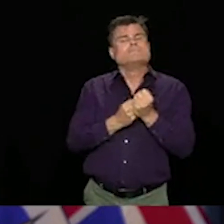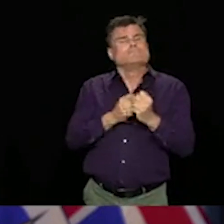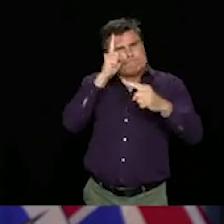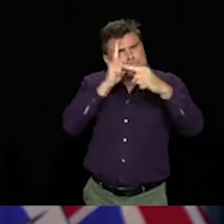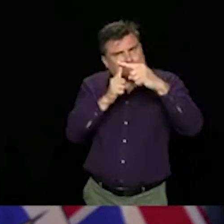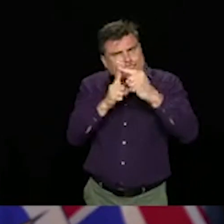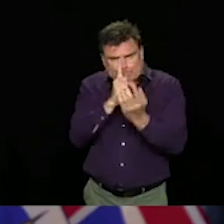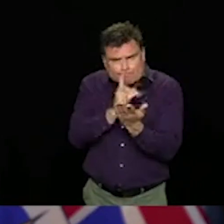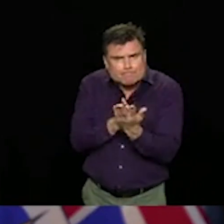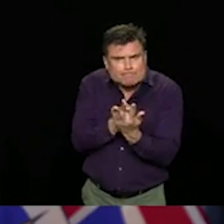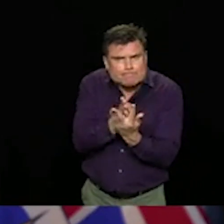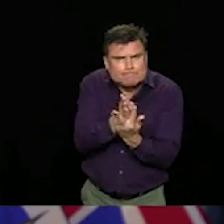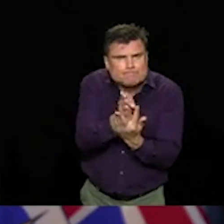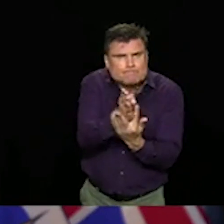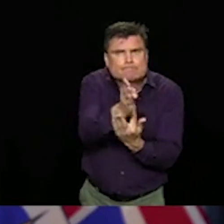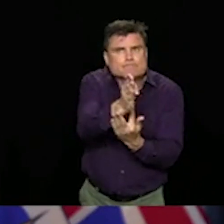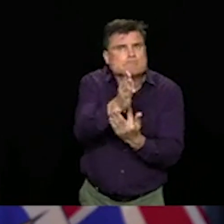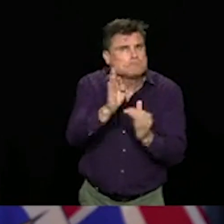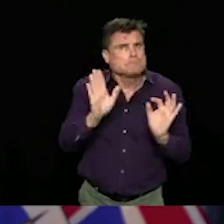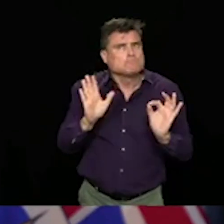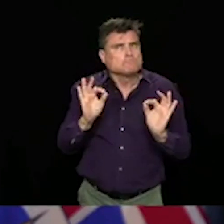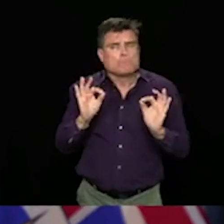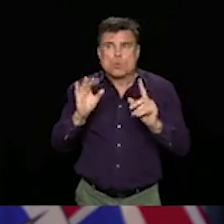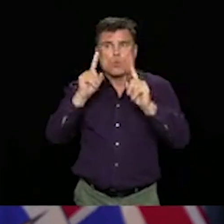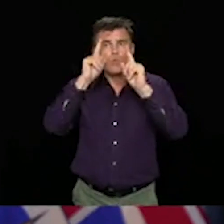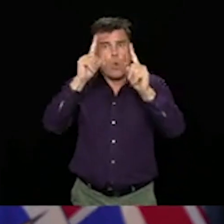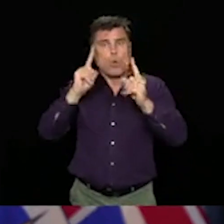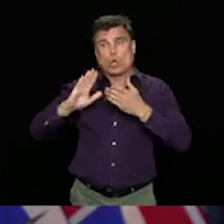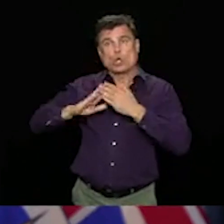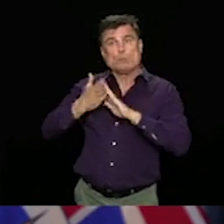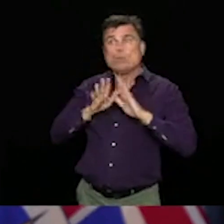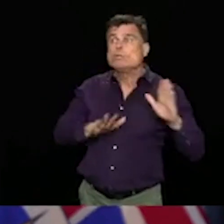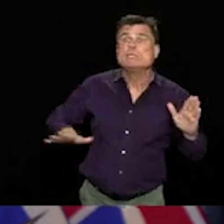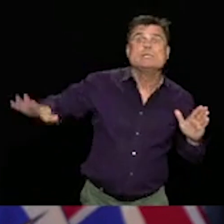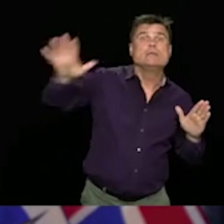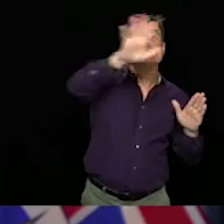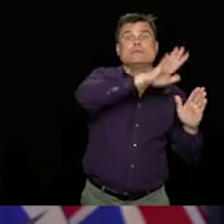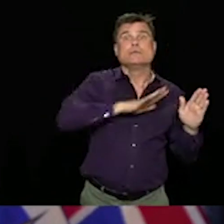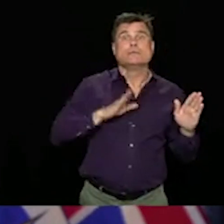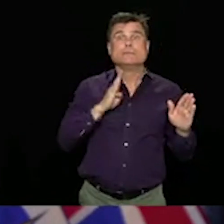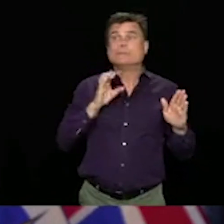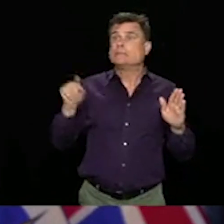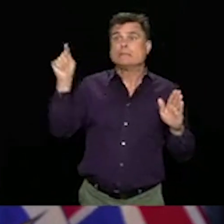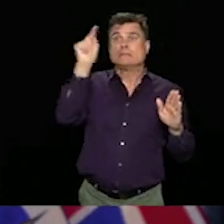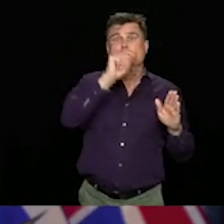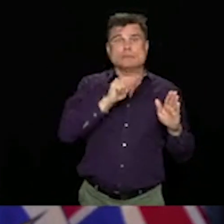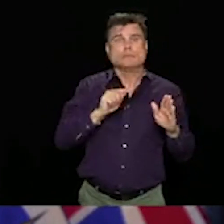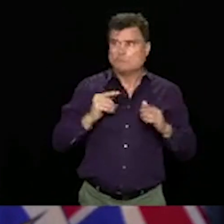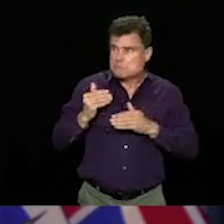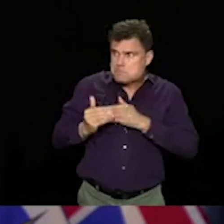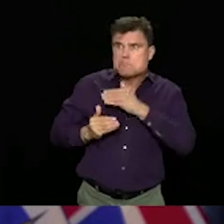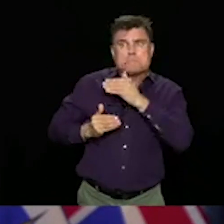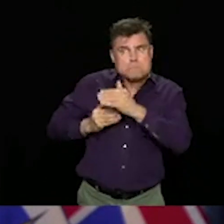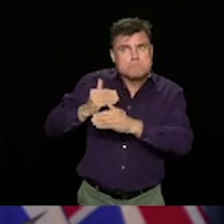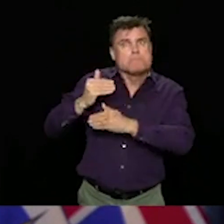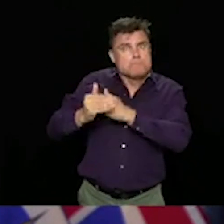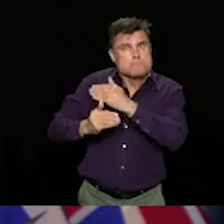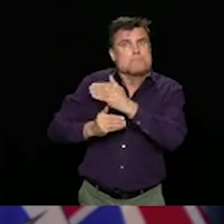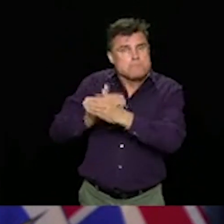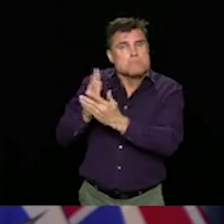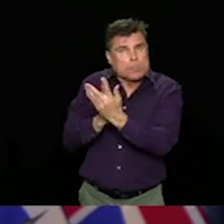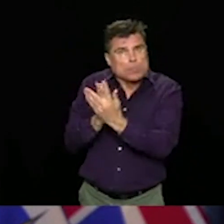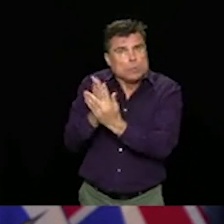not only to our communities for getting through COVID-19, but also to deal with people who use drugs and supporting